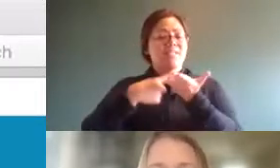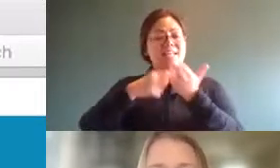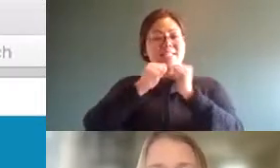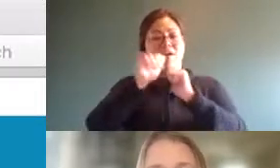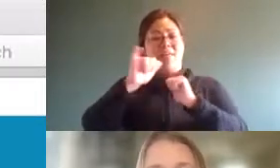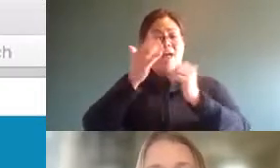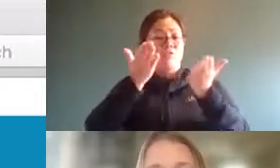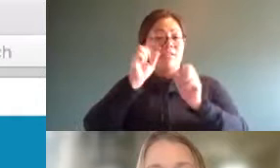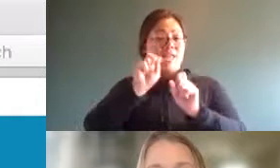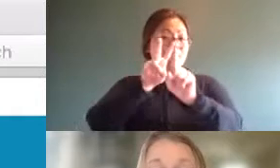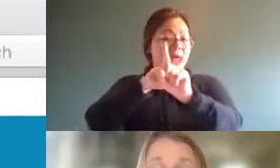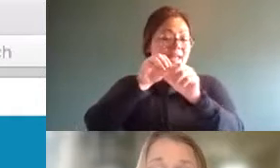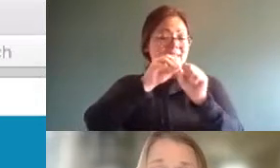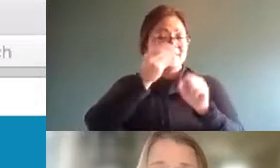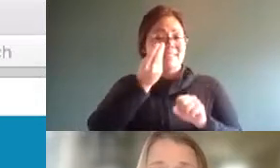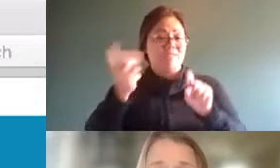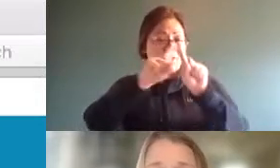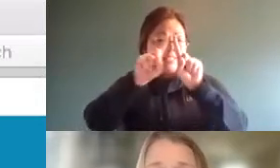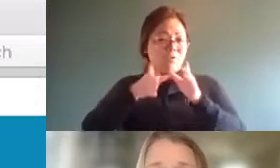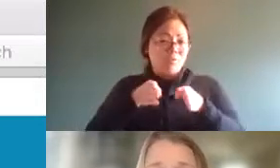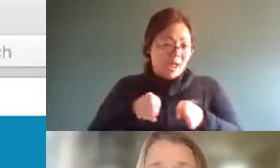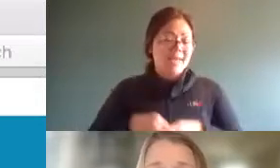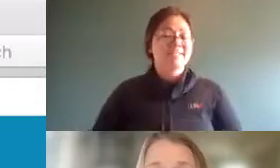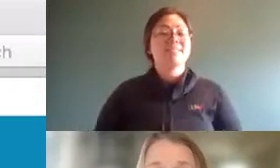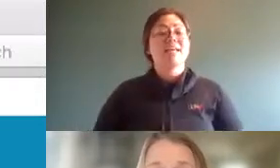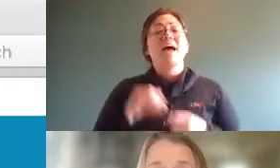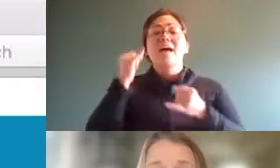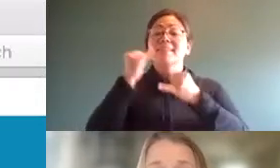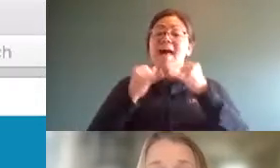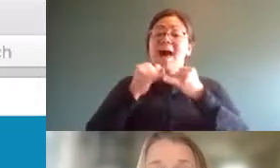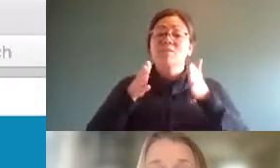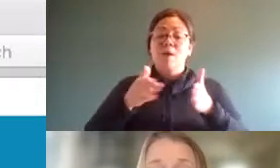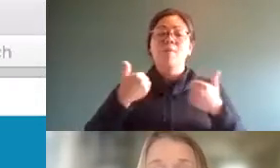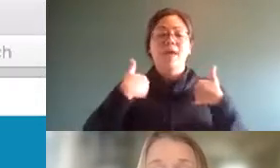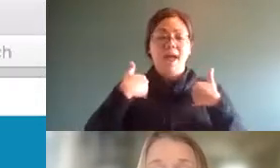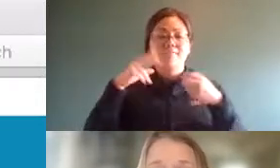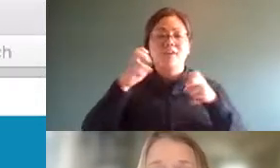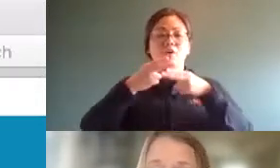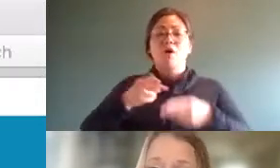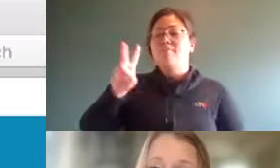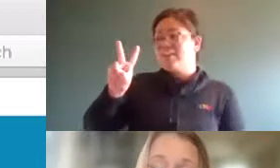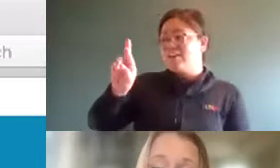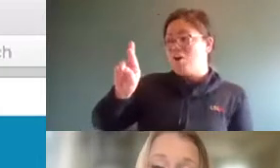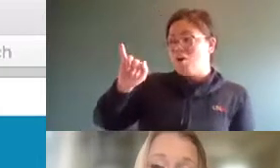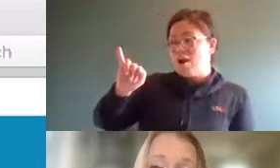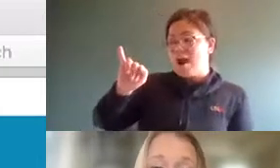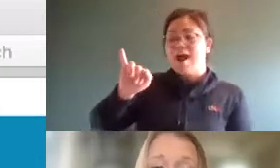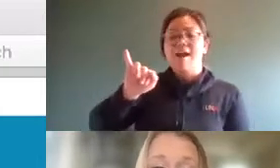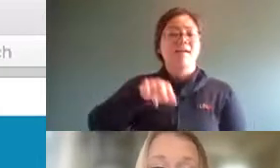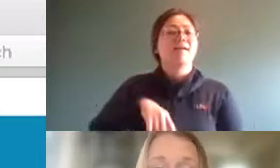be applied. The last service delivery platform we have is called Video Remote Interpreting,